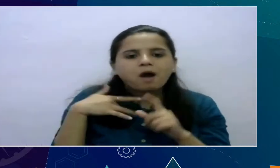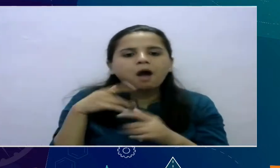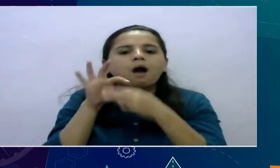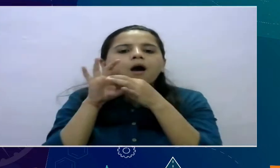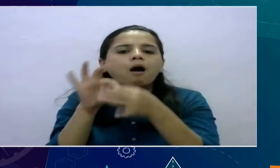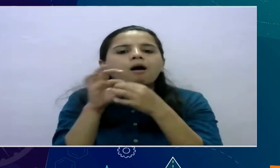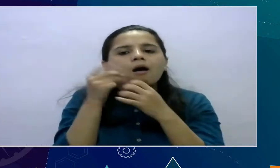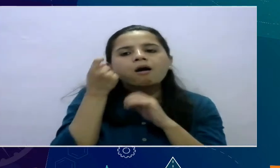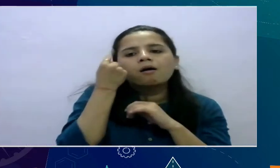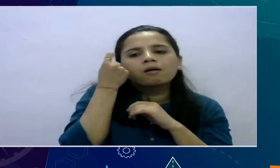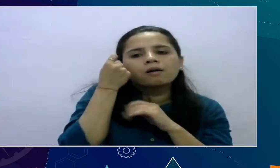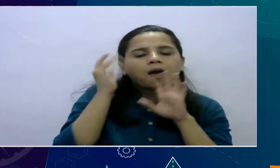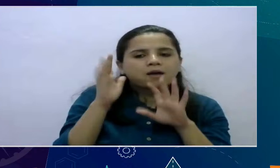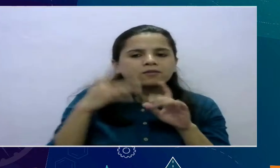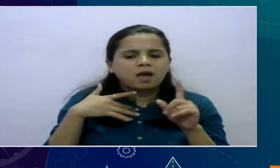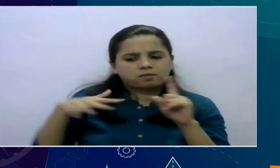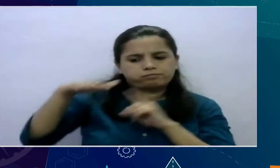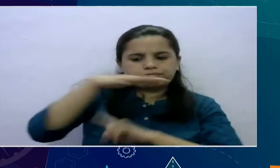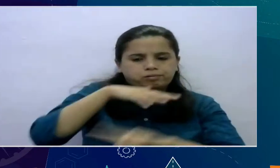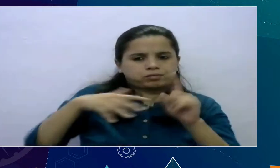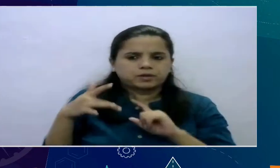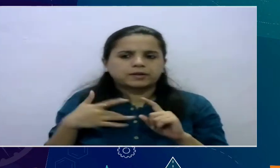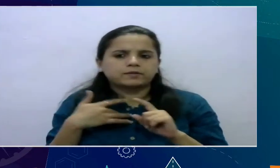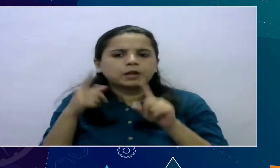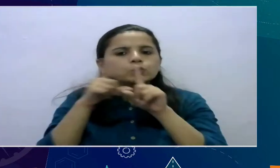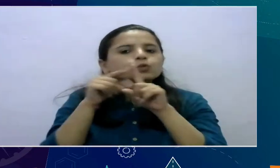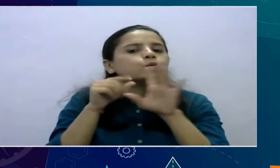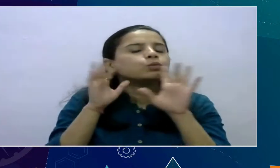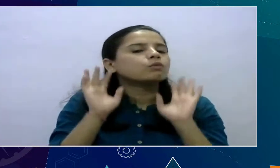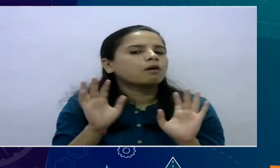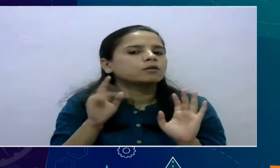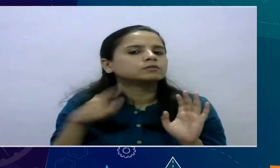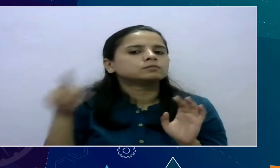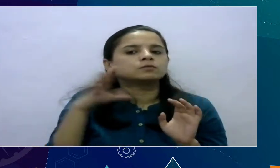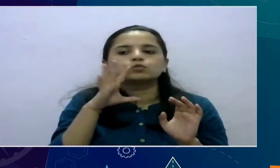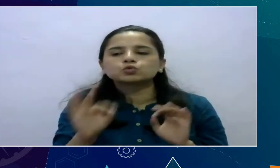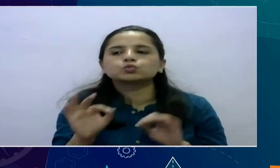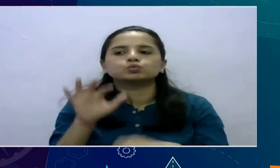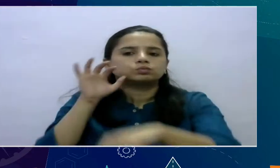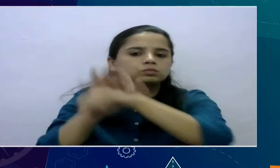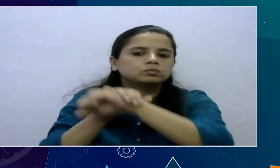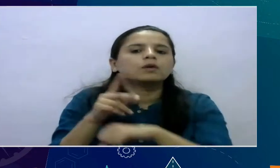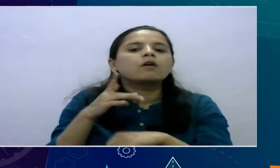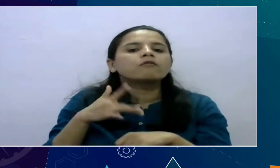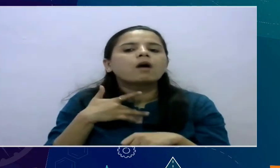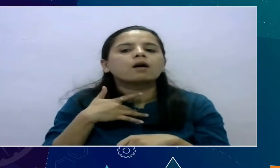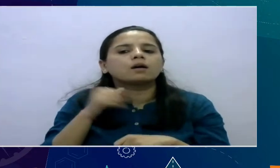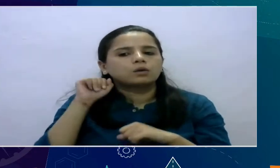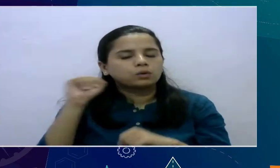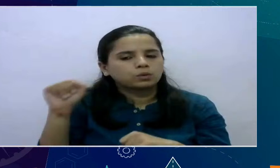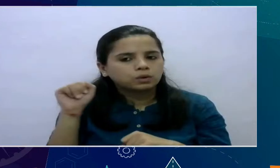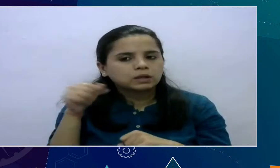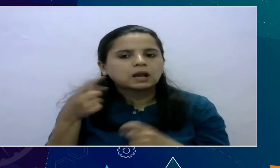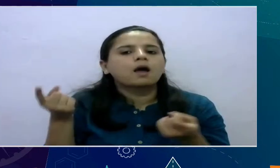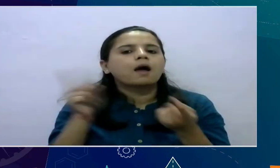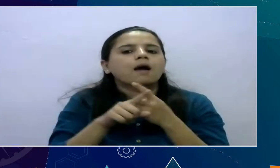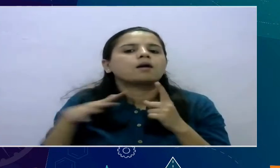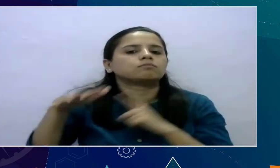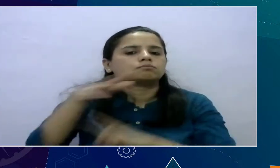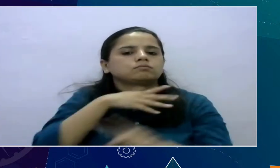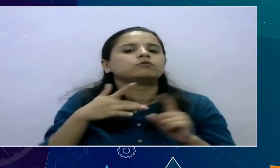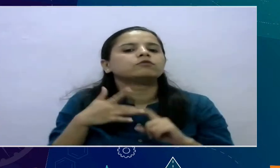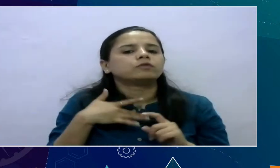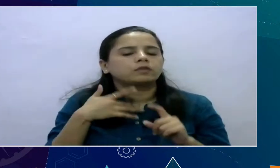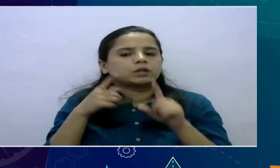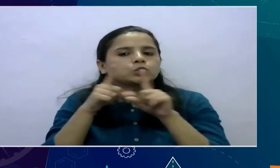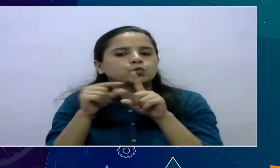the things that are in and around them, where they can actually identify that, yes, these things actually happens in our surrounding, and